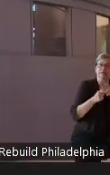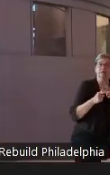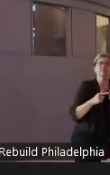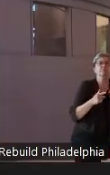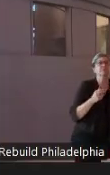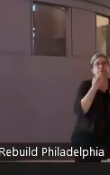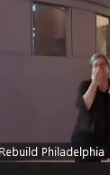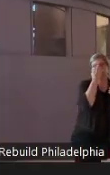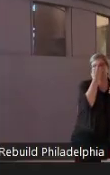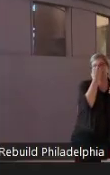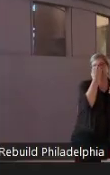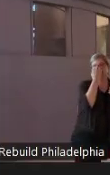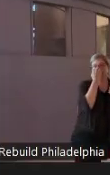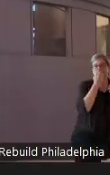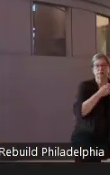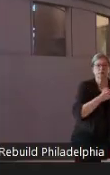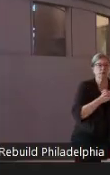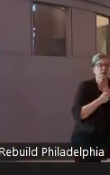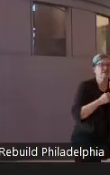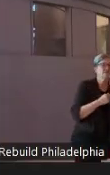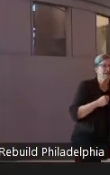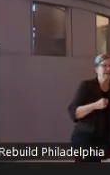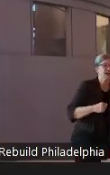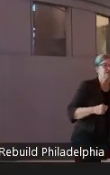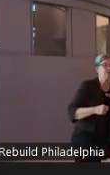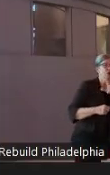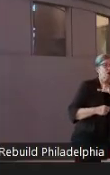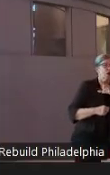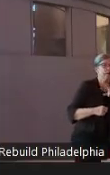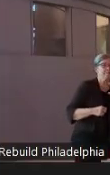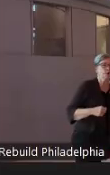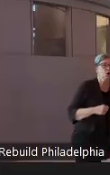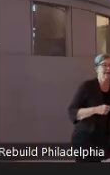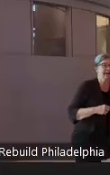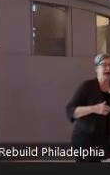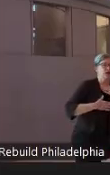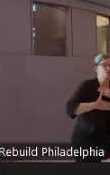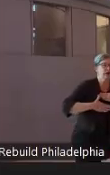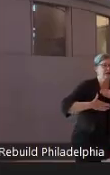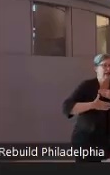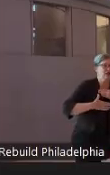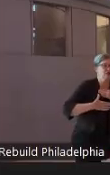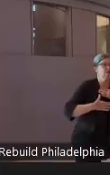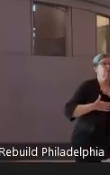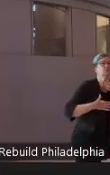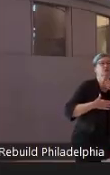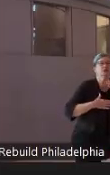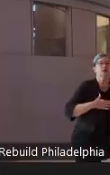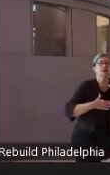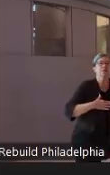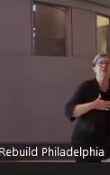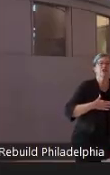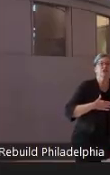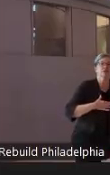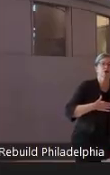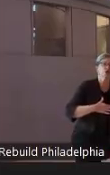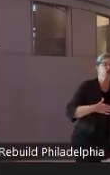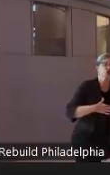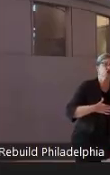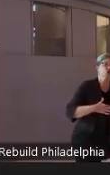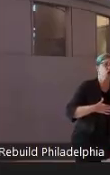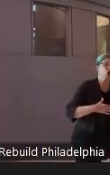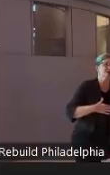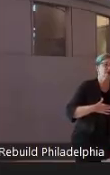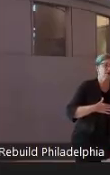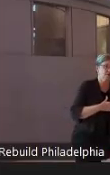from the Philadelphia Parks and Recreation Commissioner Slauson.